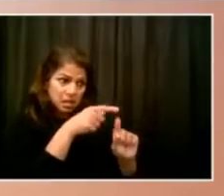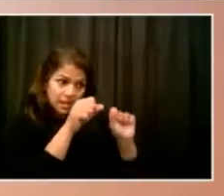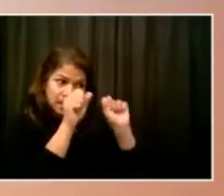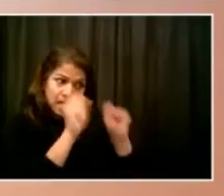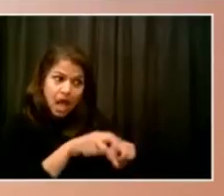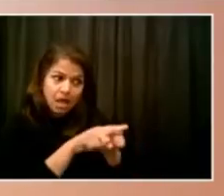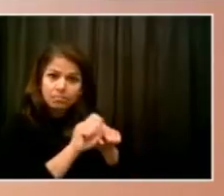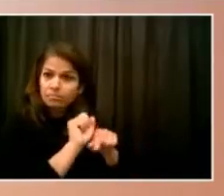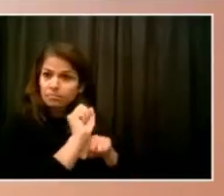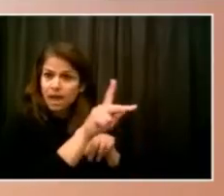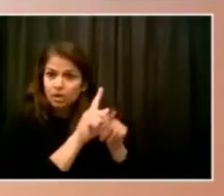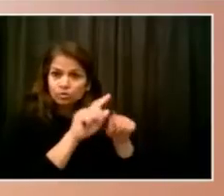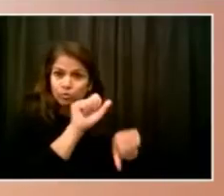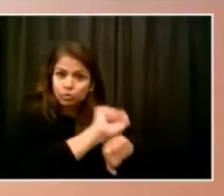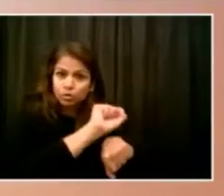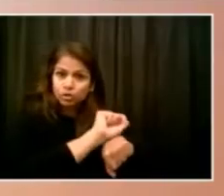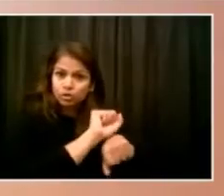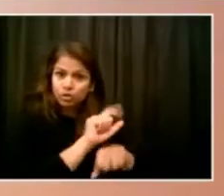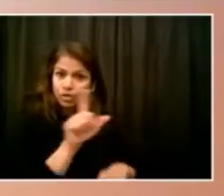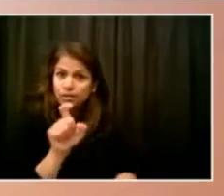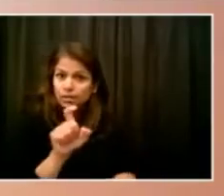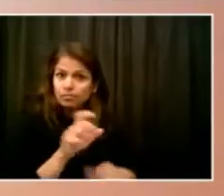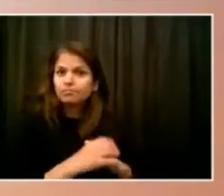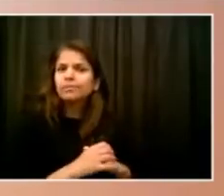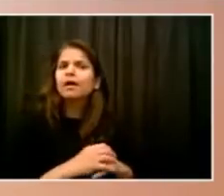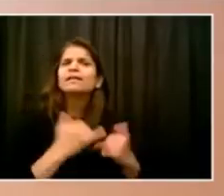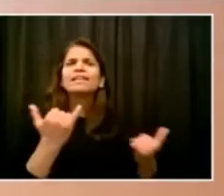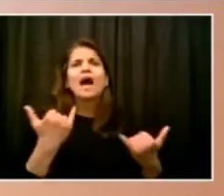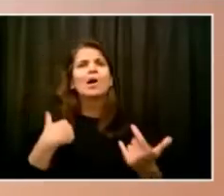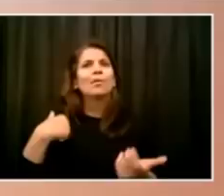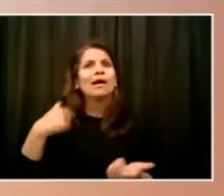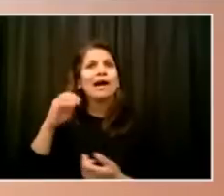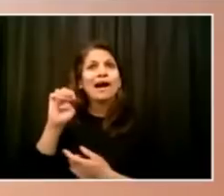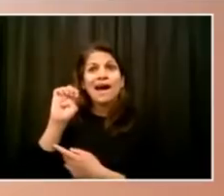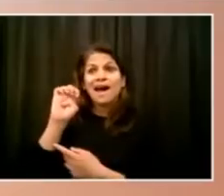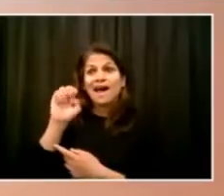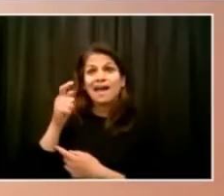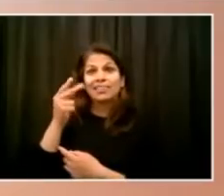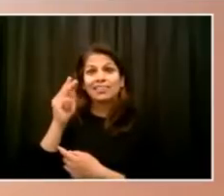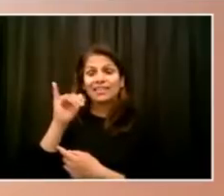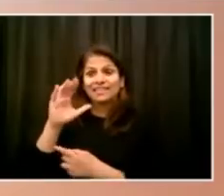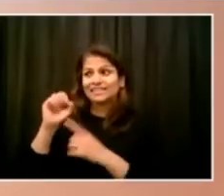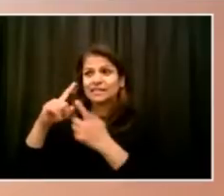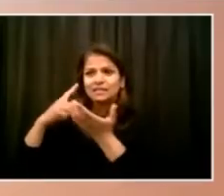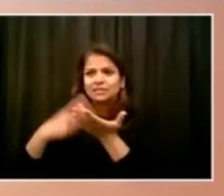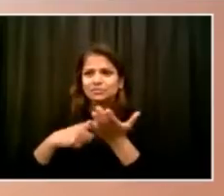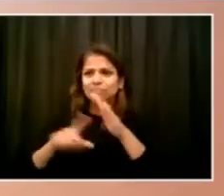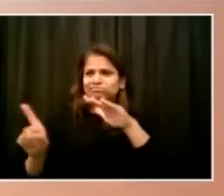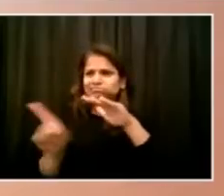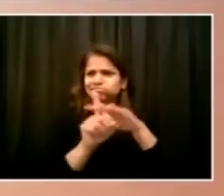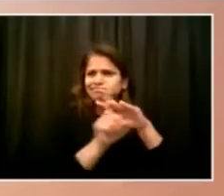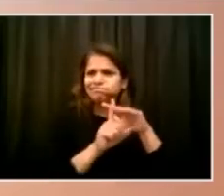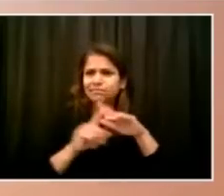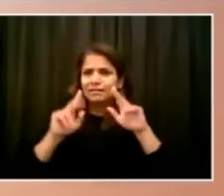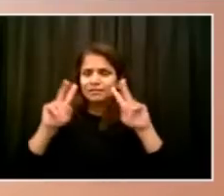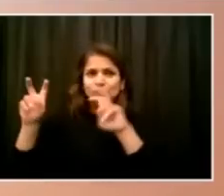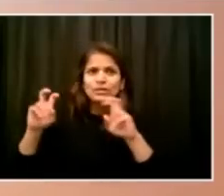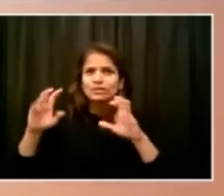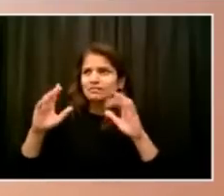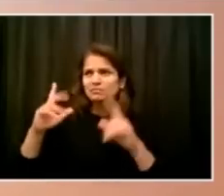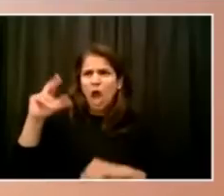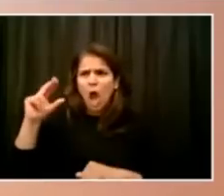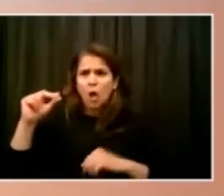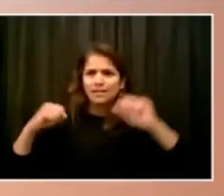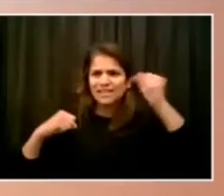we incentivizing people to get infected in some way to develop immunity? So that's the question of an immunity. Does prior infection make